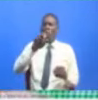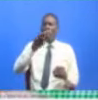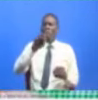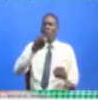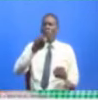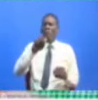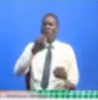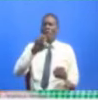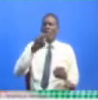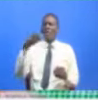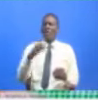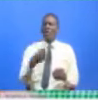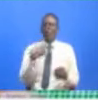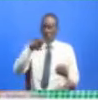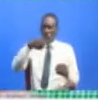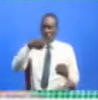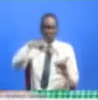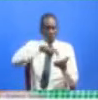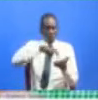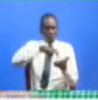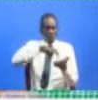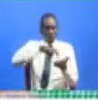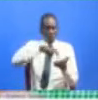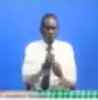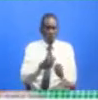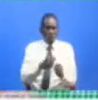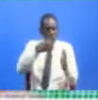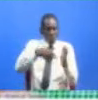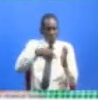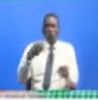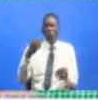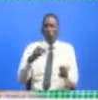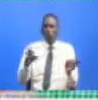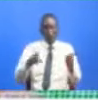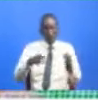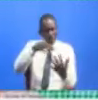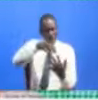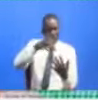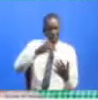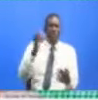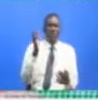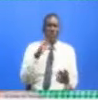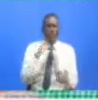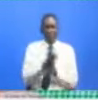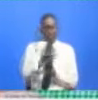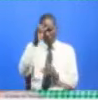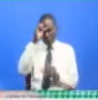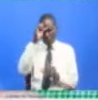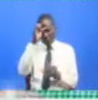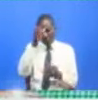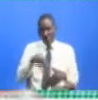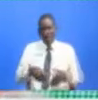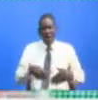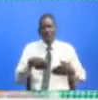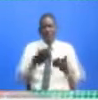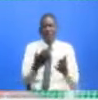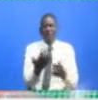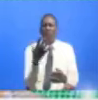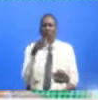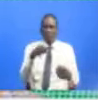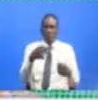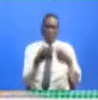the contractor to do the gold refinery has already been identified. And the government is putting in